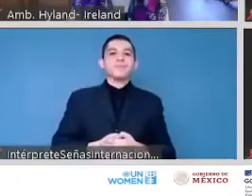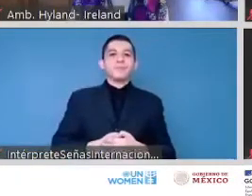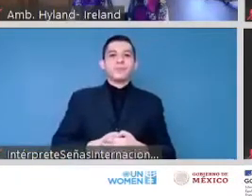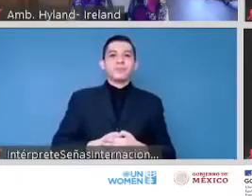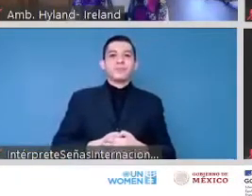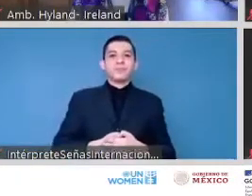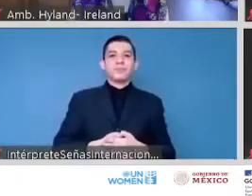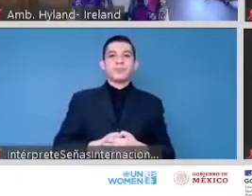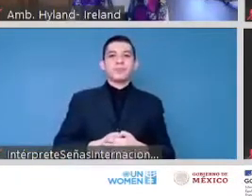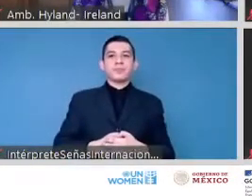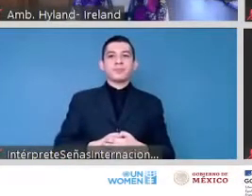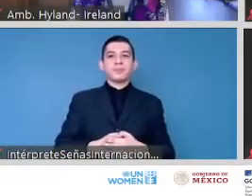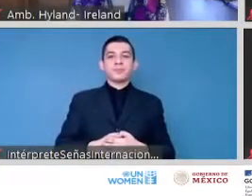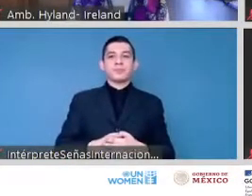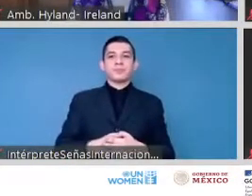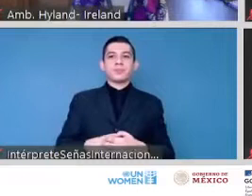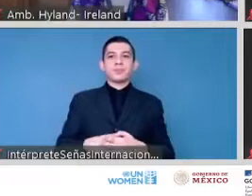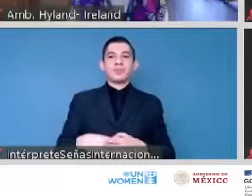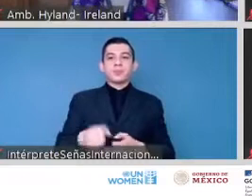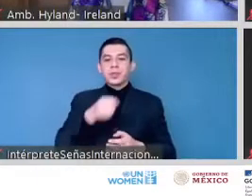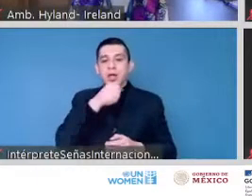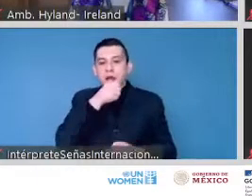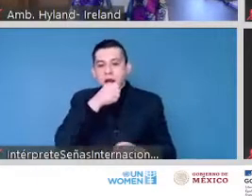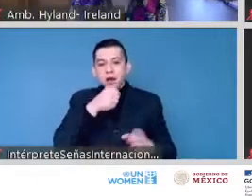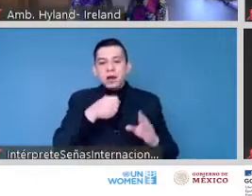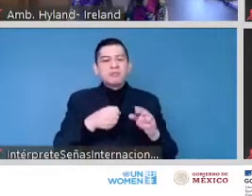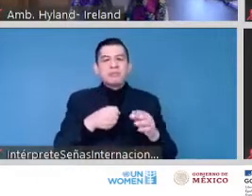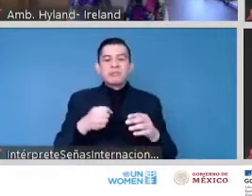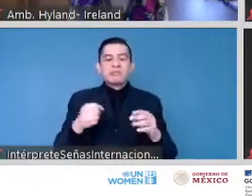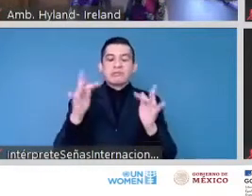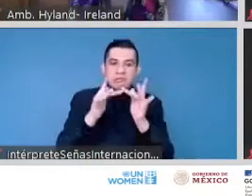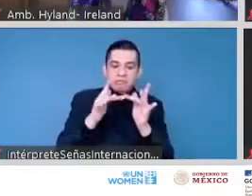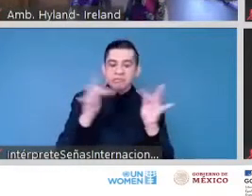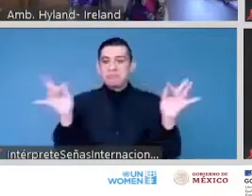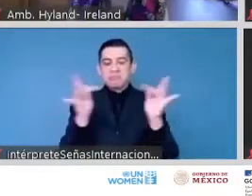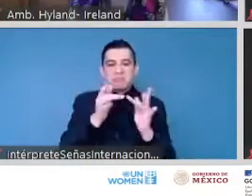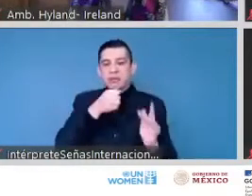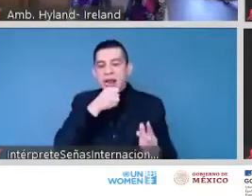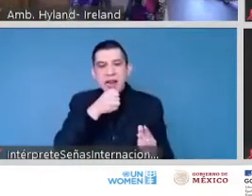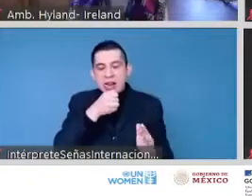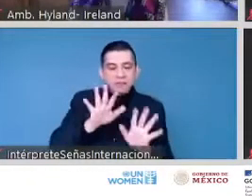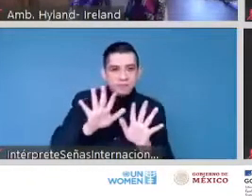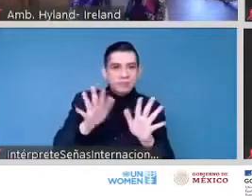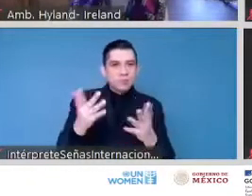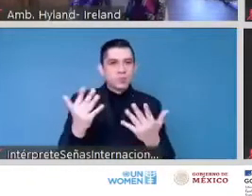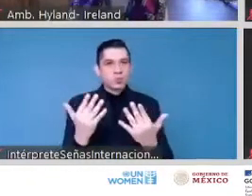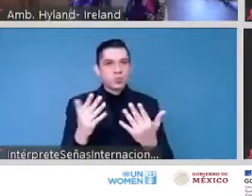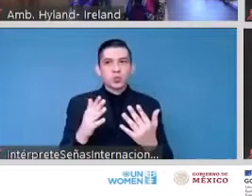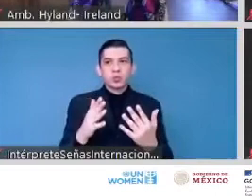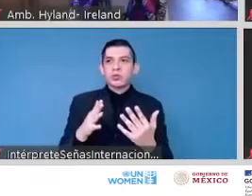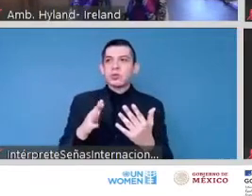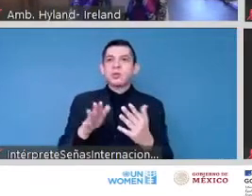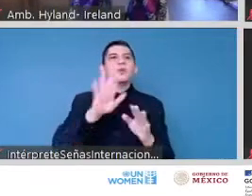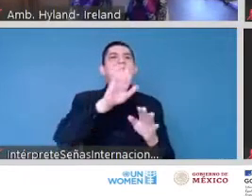que la chica que lo va a recibir ya tiene que participar en un foro y no se puede levantar. Thank